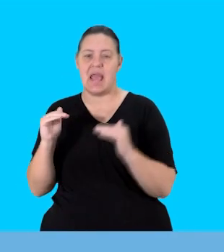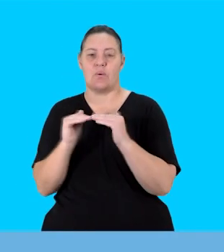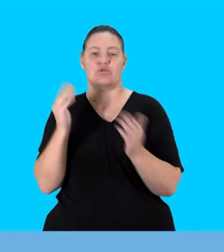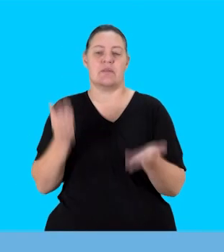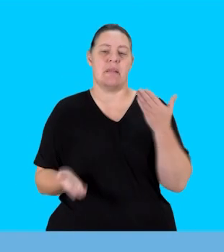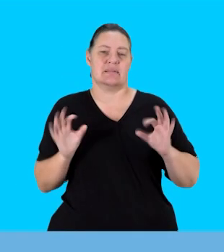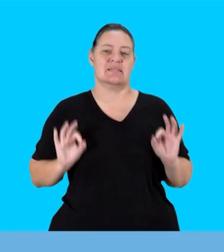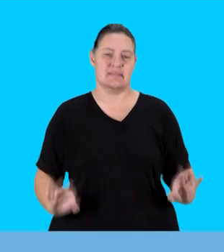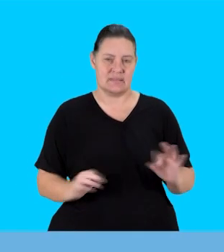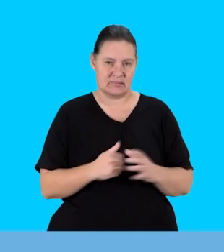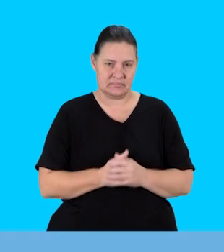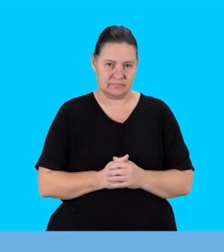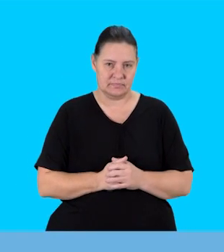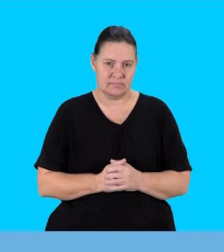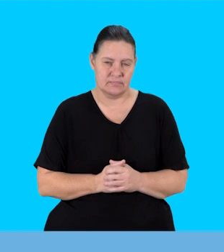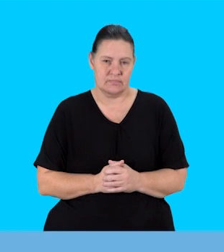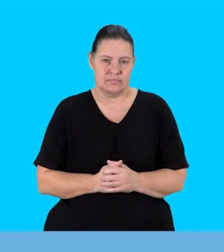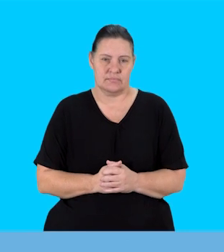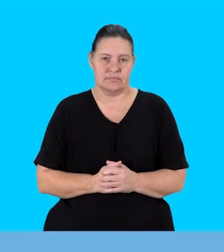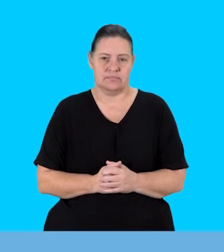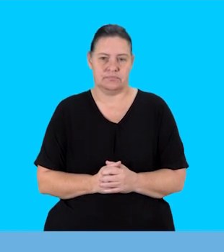the equation is balanced.